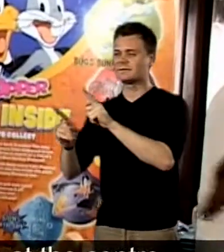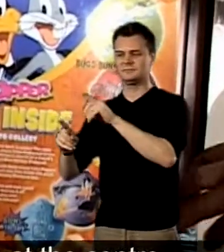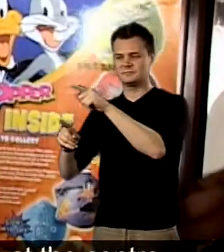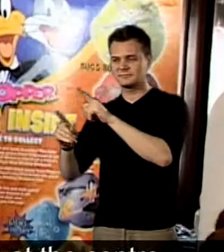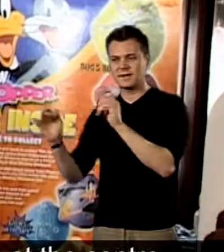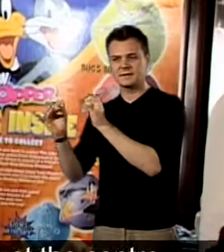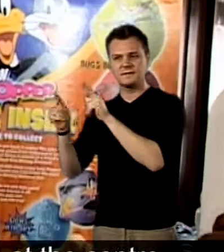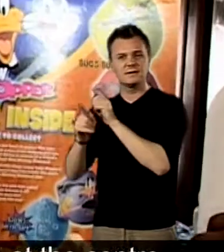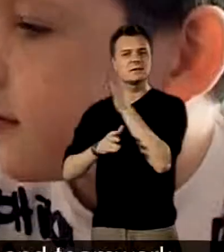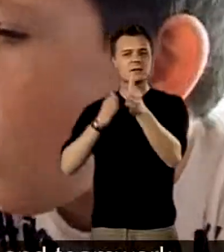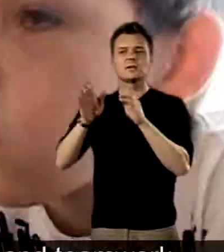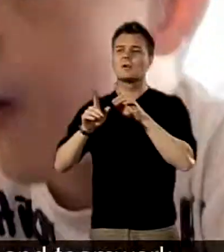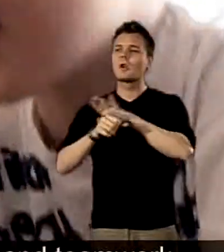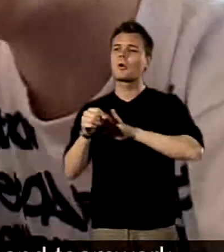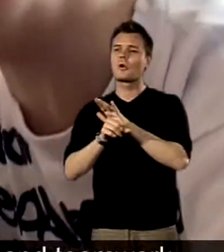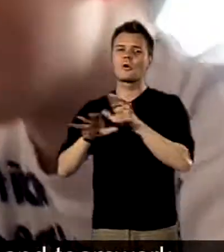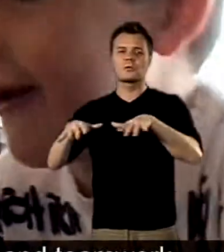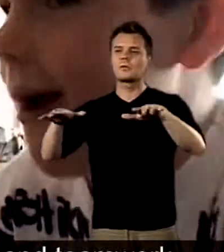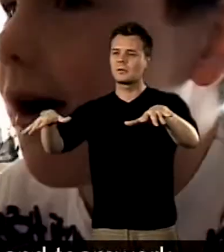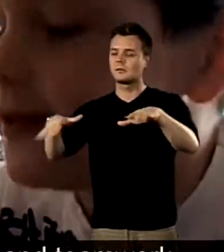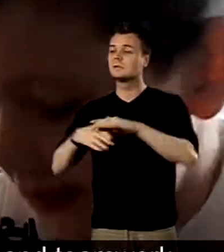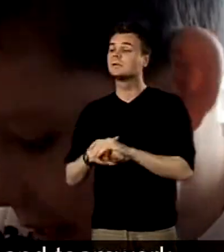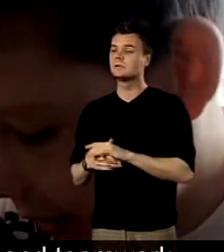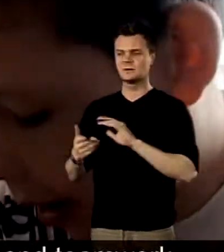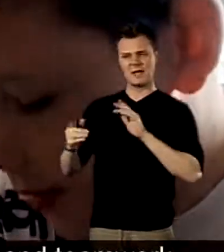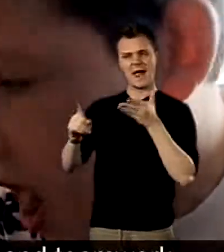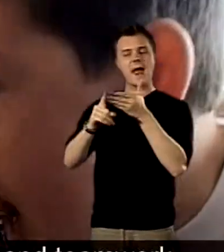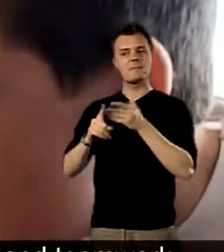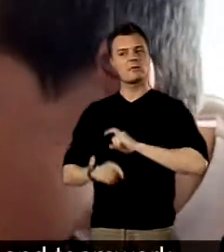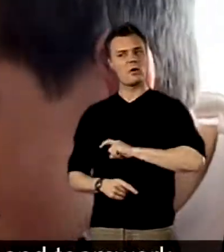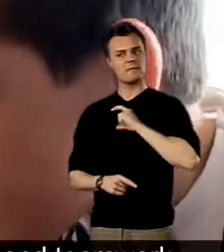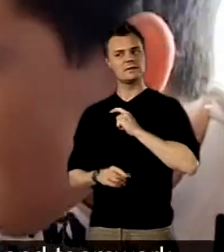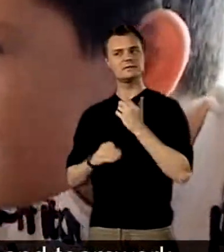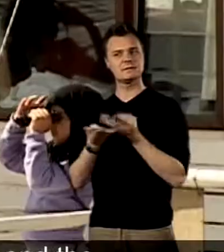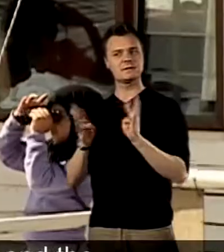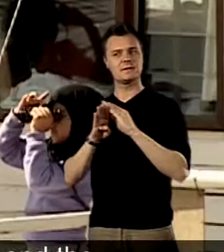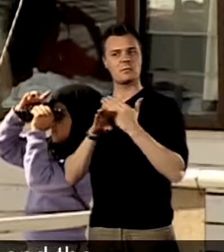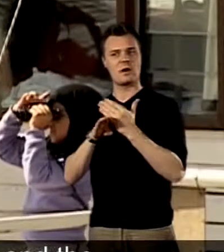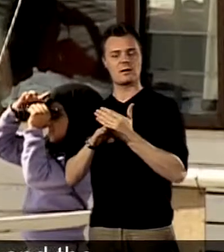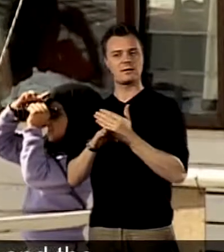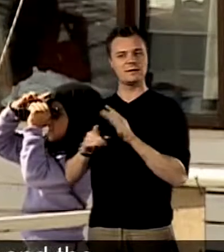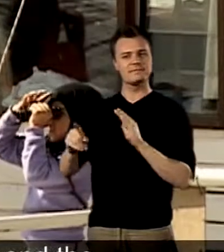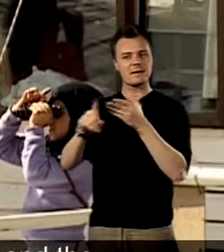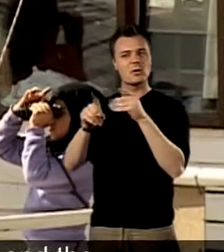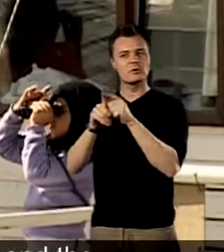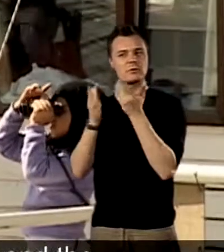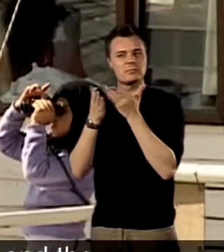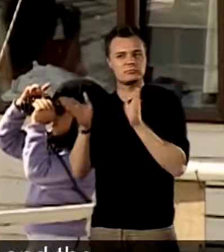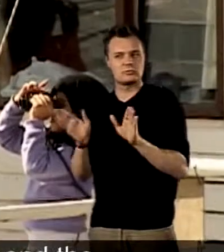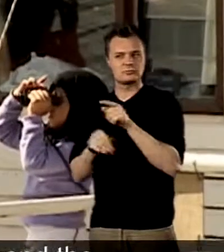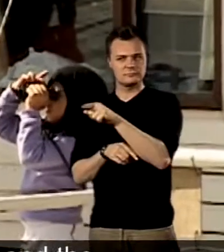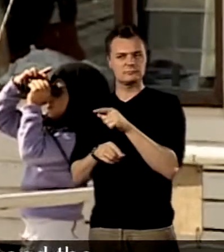These visits are planned to build friendships, confidence and teamwork. They are also planned to broaden the children's experience of outdoor activities and the